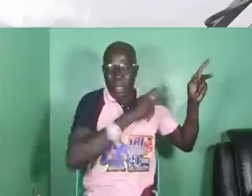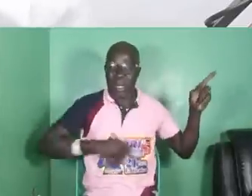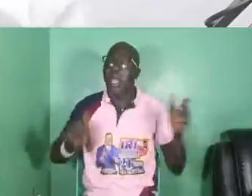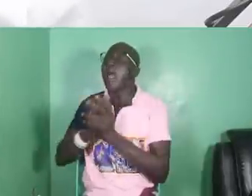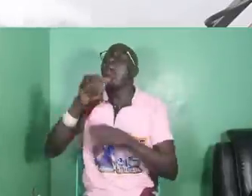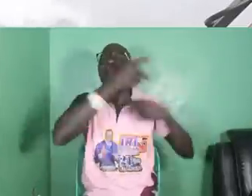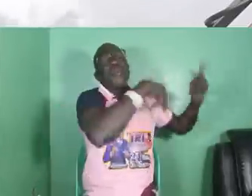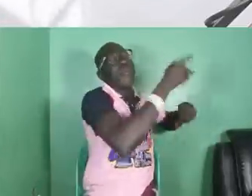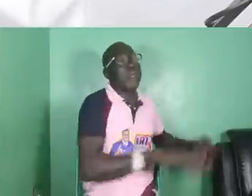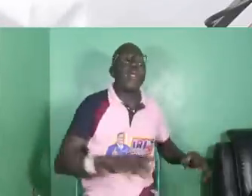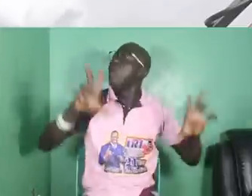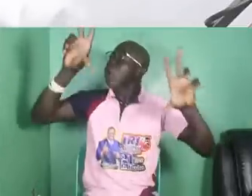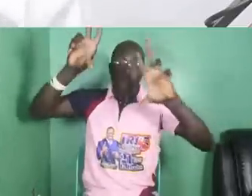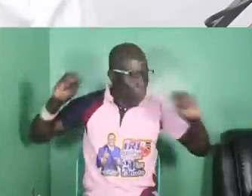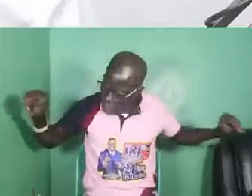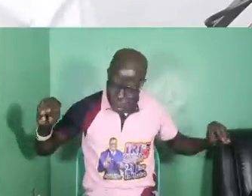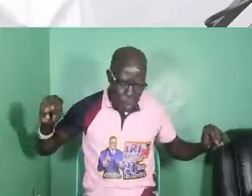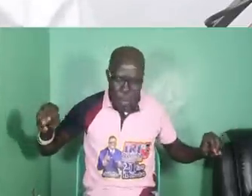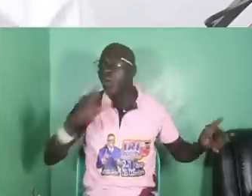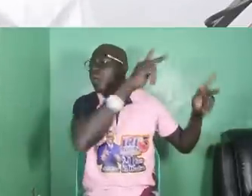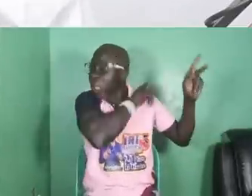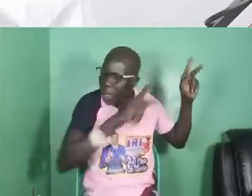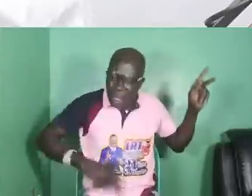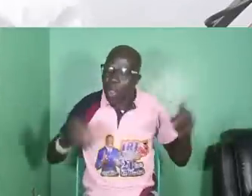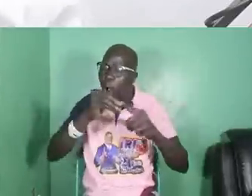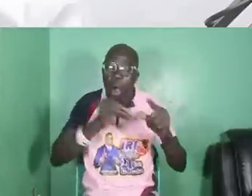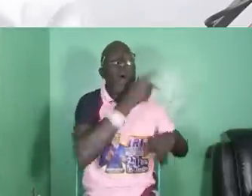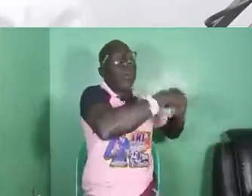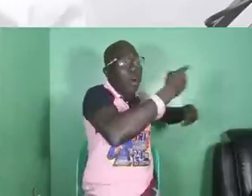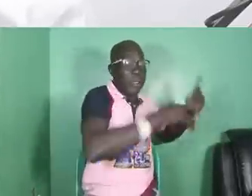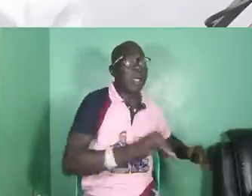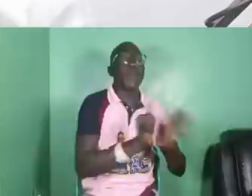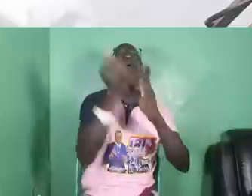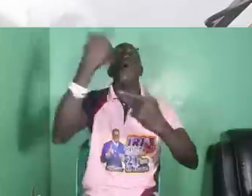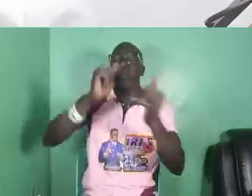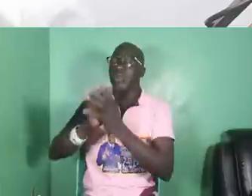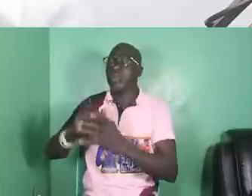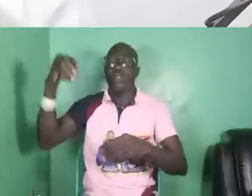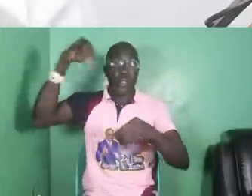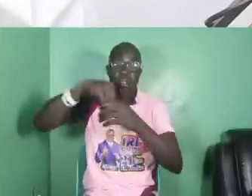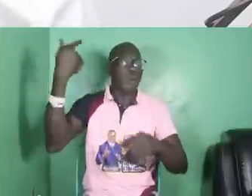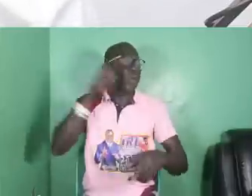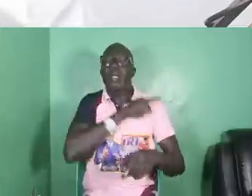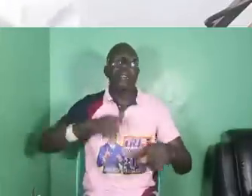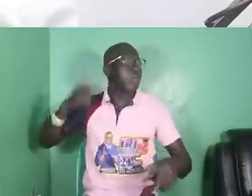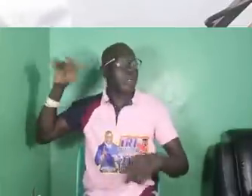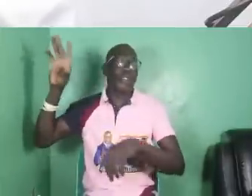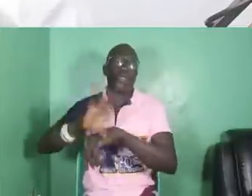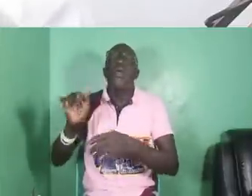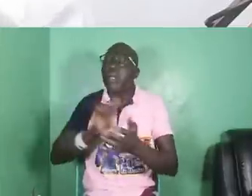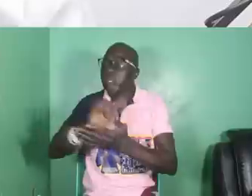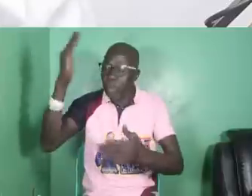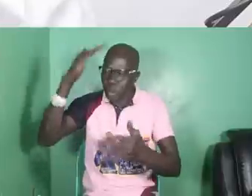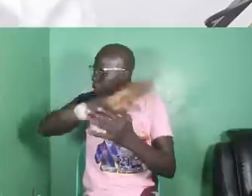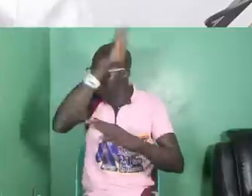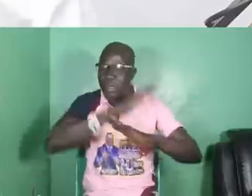established the king of the prophet? Osi woli to ko si oba to ma de sin of the church. There is no king of prophet that will come to sin of the church. Osi won da won do because ti mo pe they